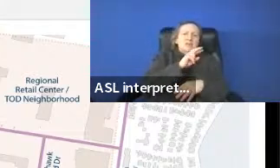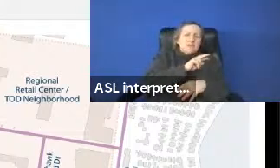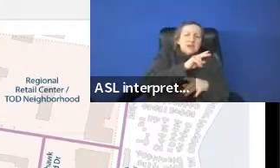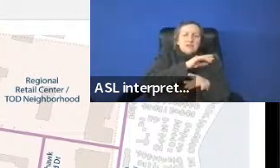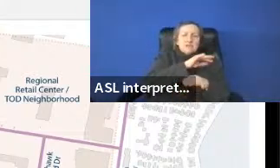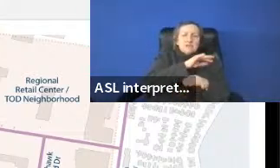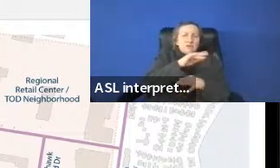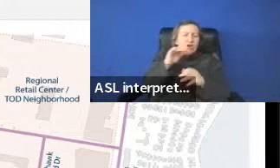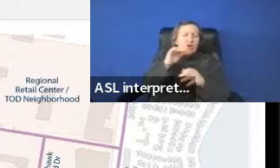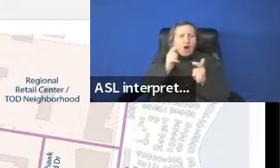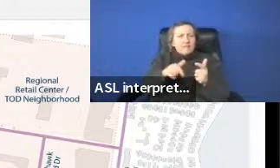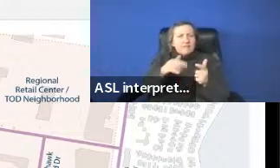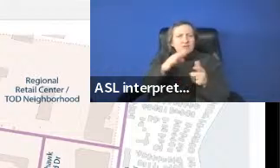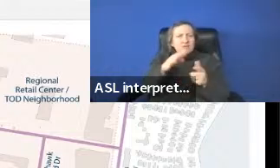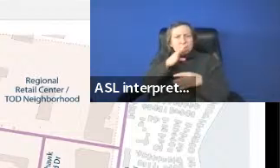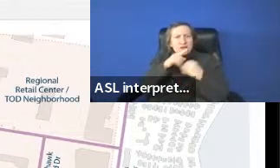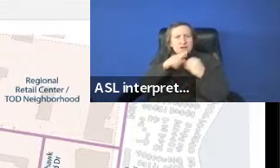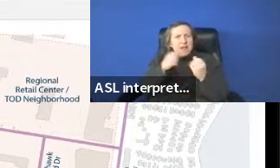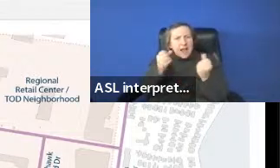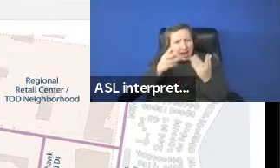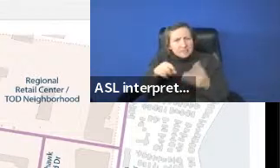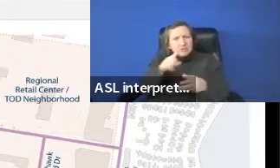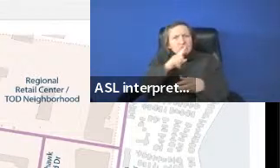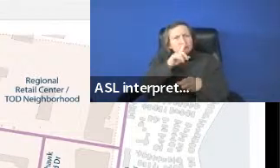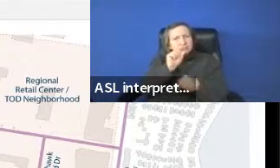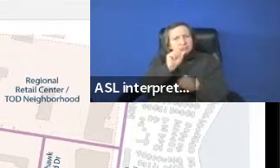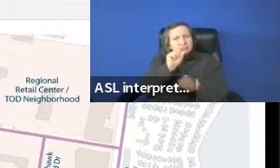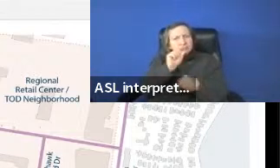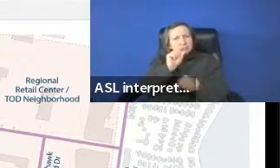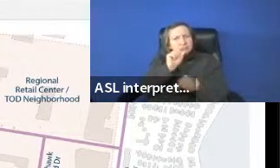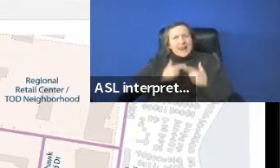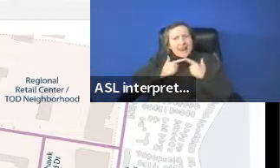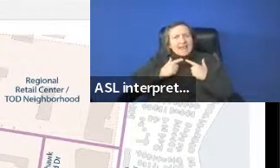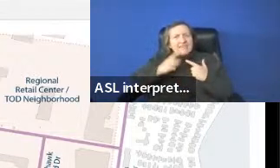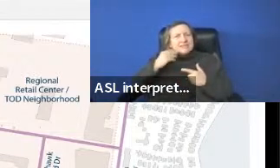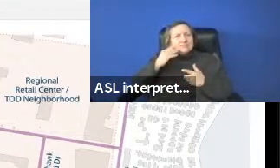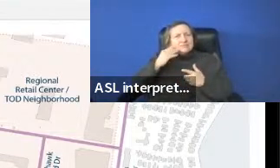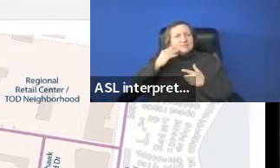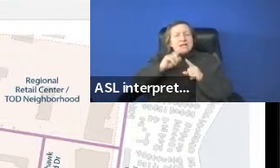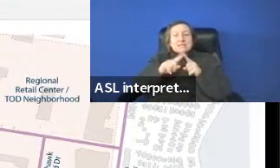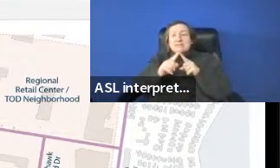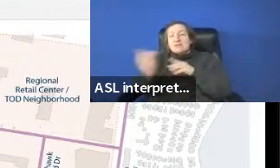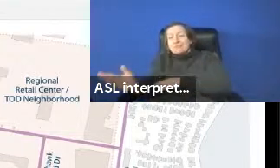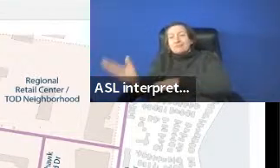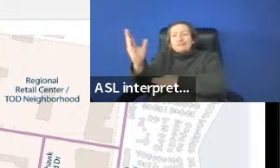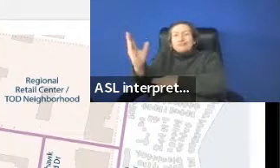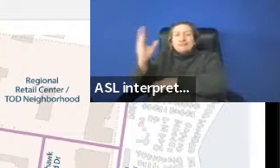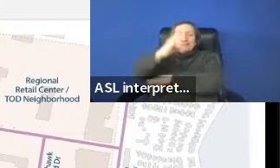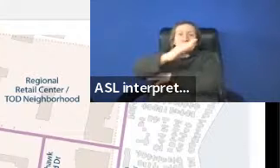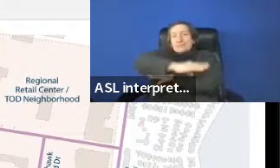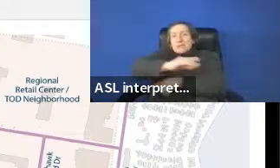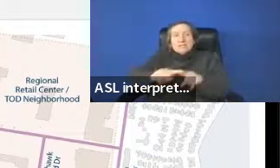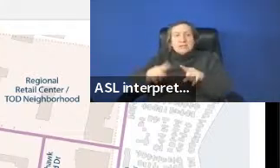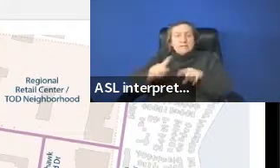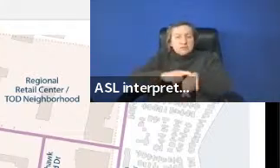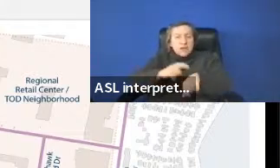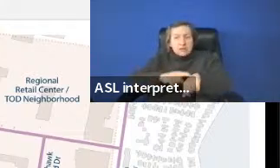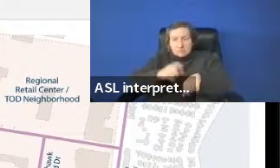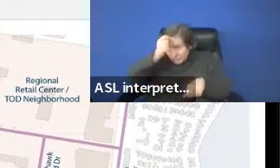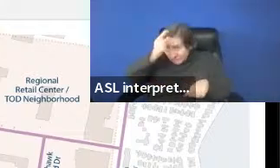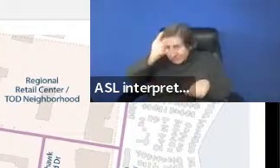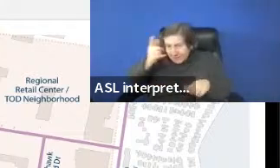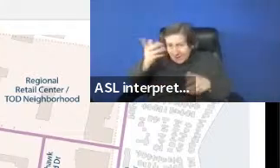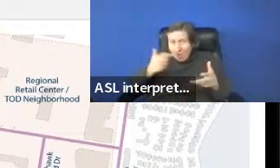stuff we're talking about? How many of you have actually lived it at different times of the day so that you get a sense of what it is we're trying